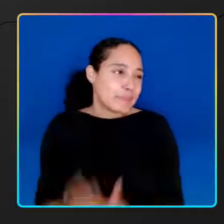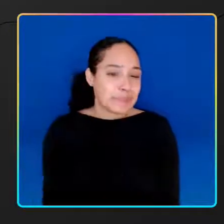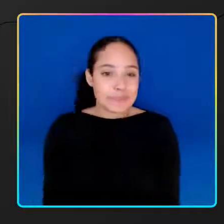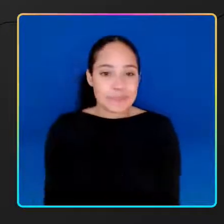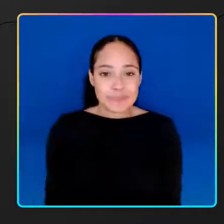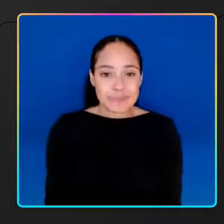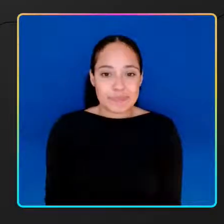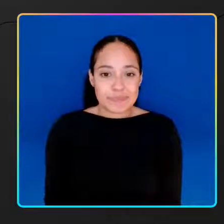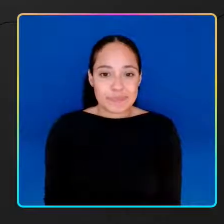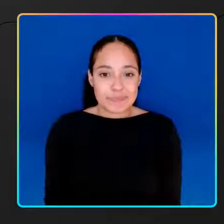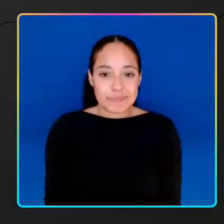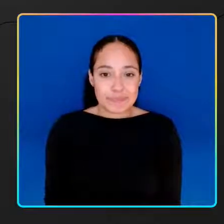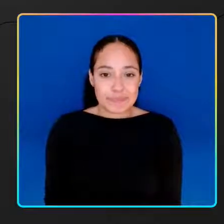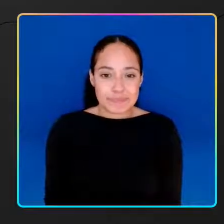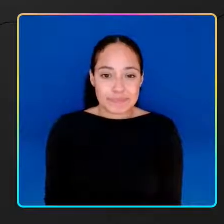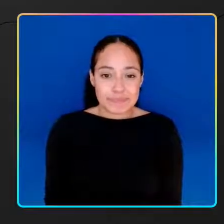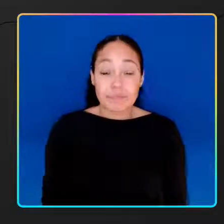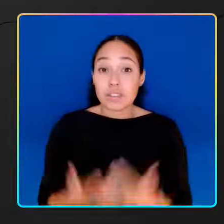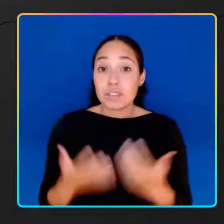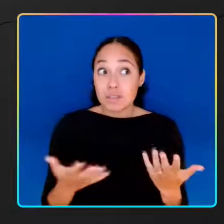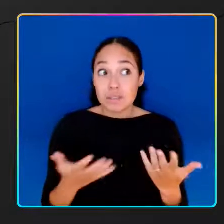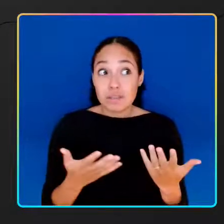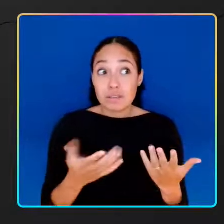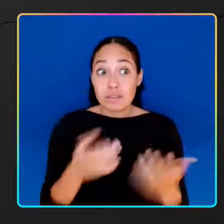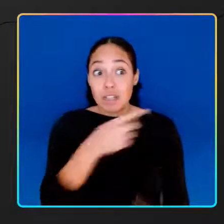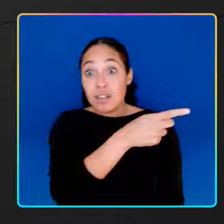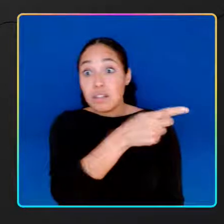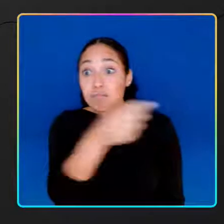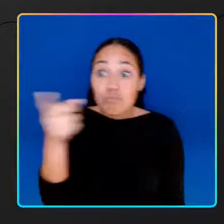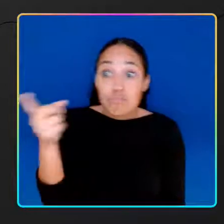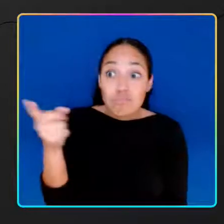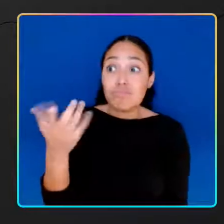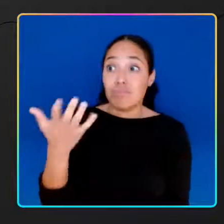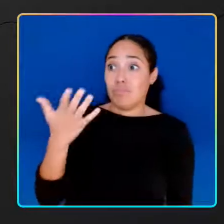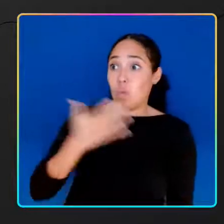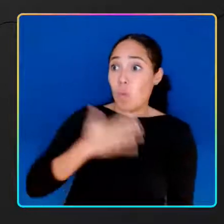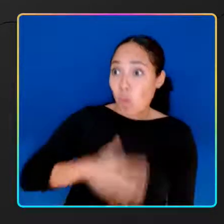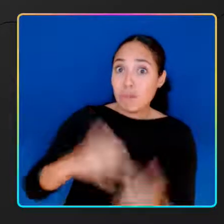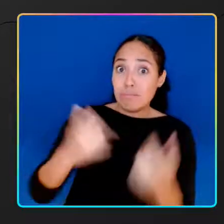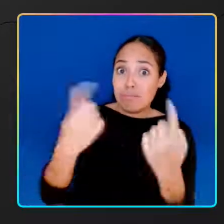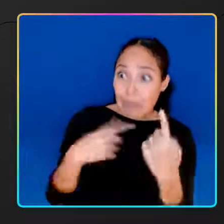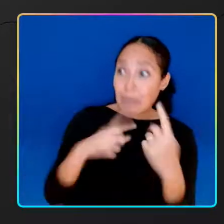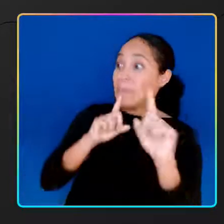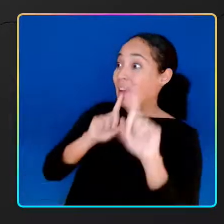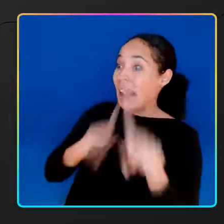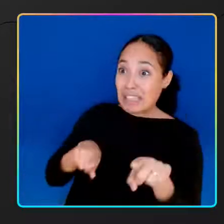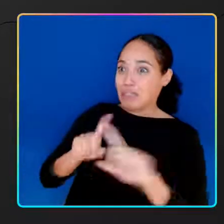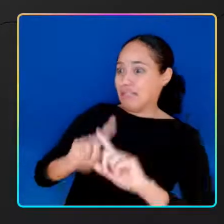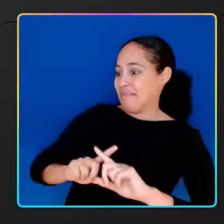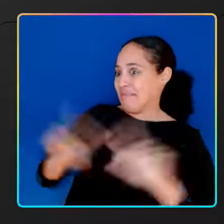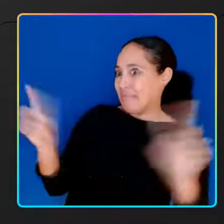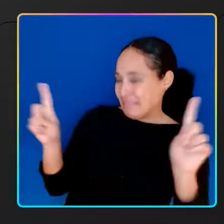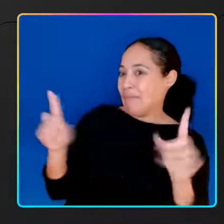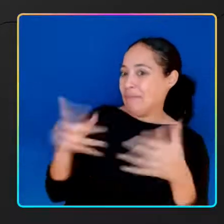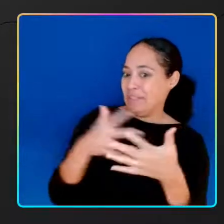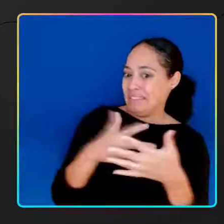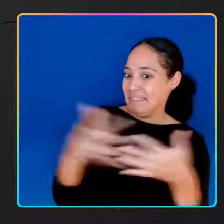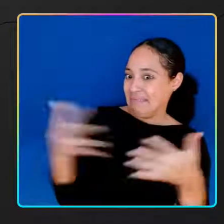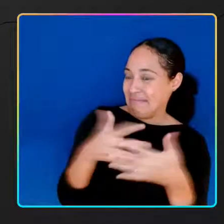guest on the show and not answer that question with the word Python, feel free to reach out to us. But DAX is another good one. So,